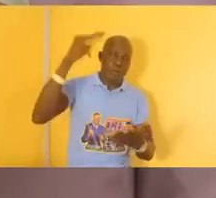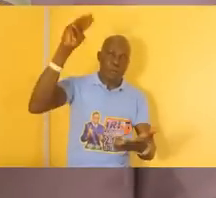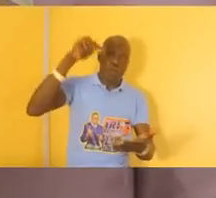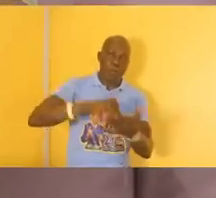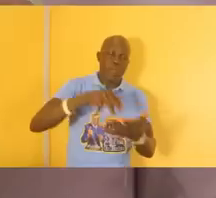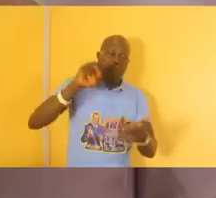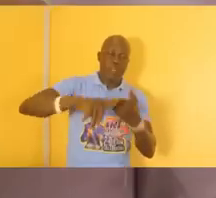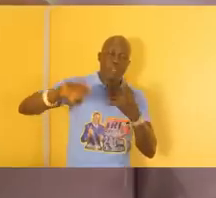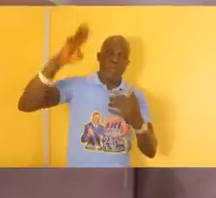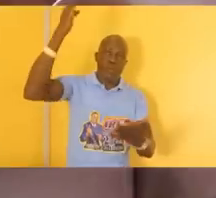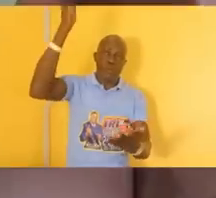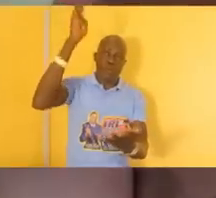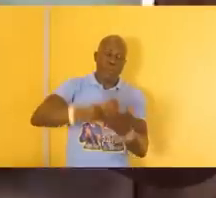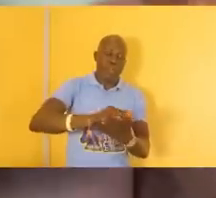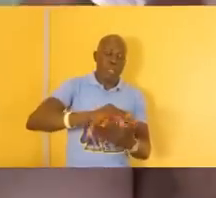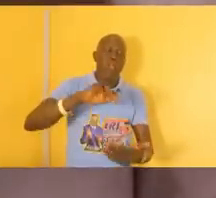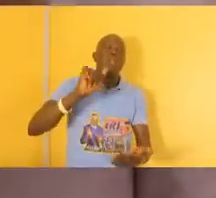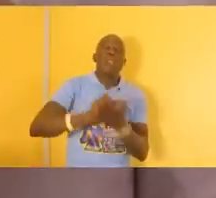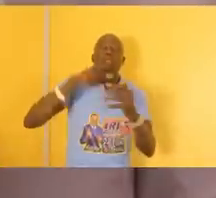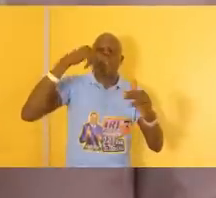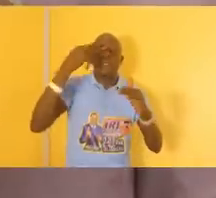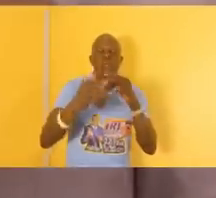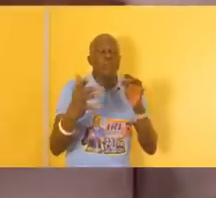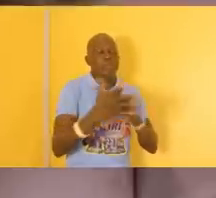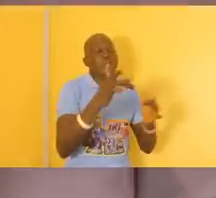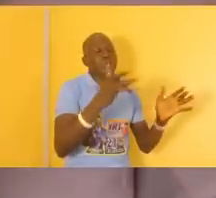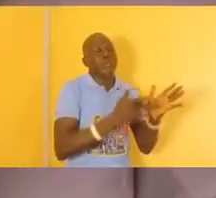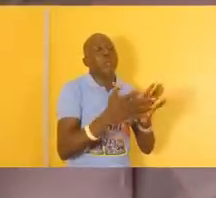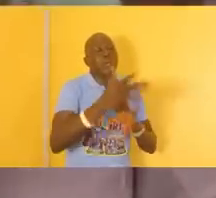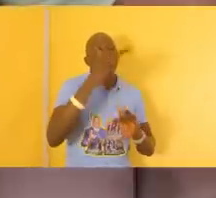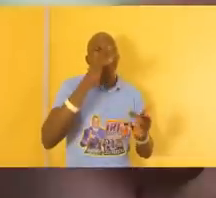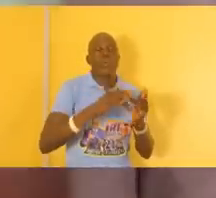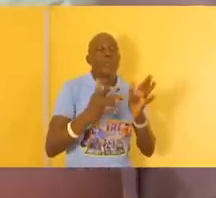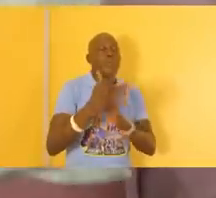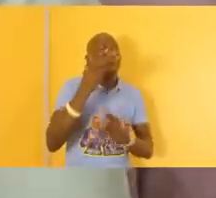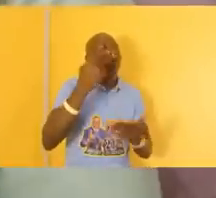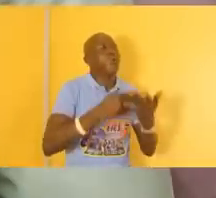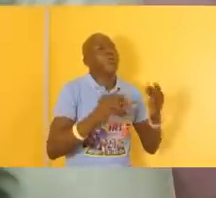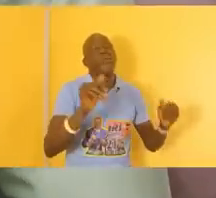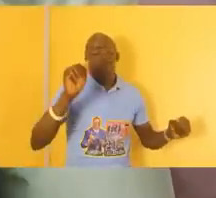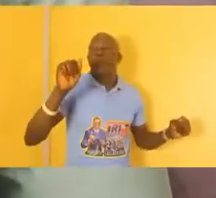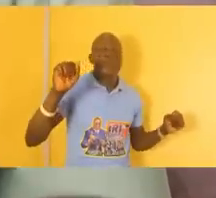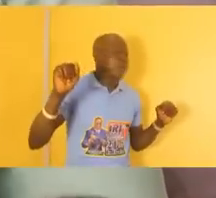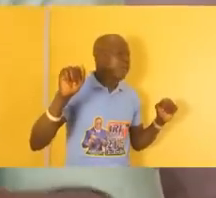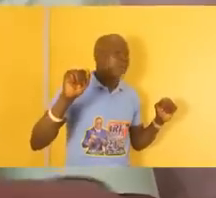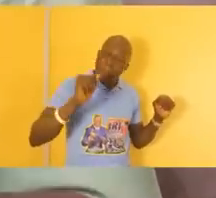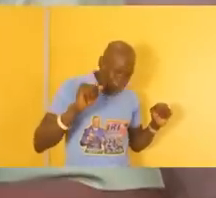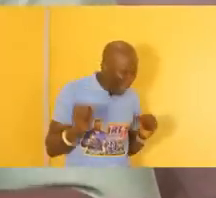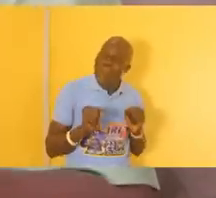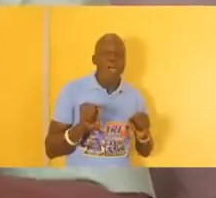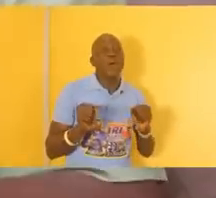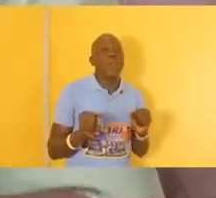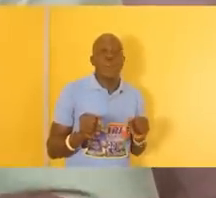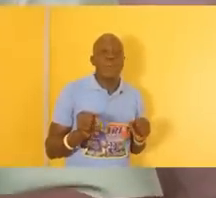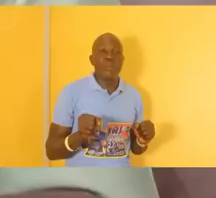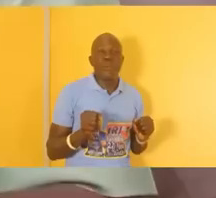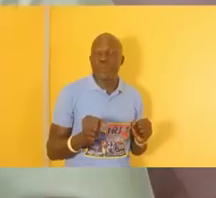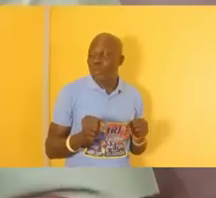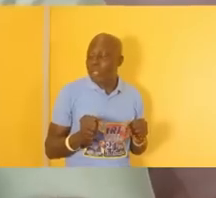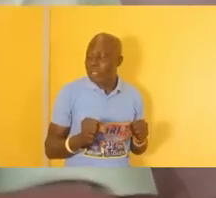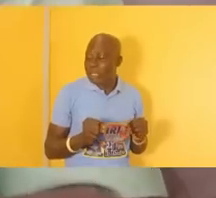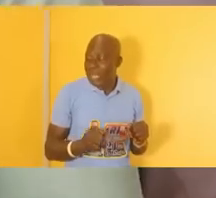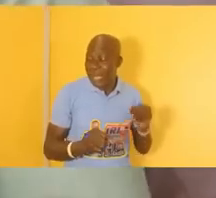my account from thousands to millions. From million to billion. From millions to billions. Oya gwa. Oluwa Jesu. Oluwa Jesu.